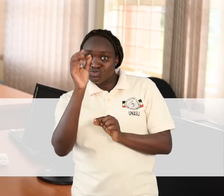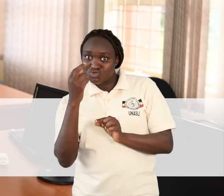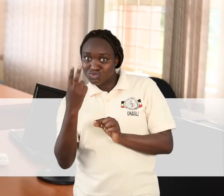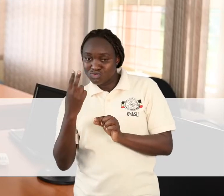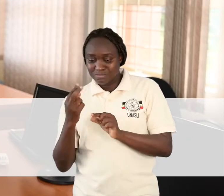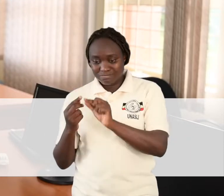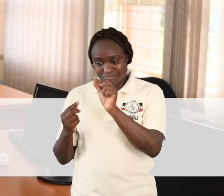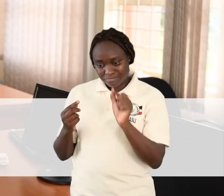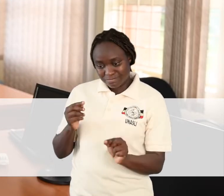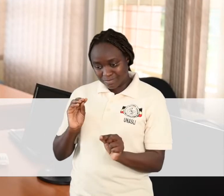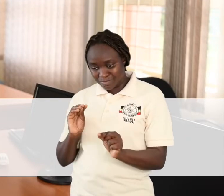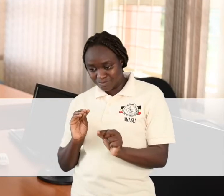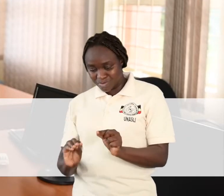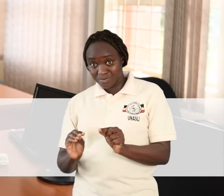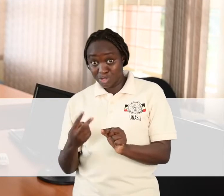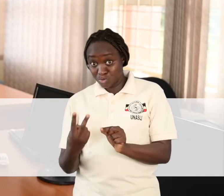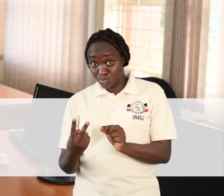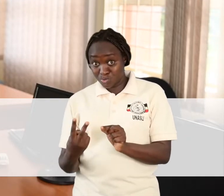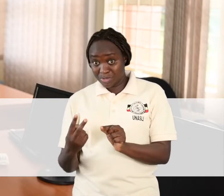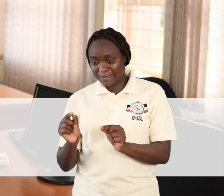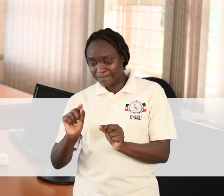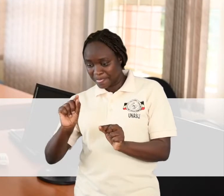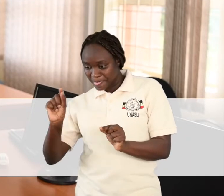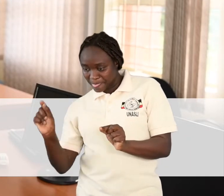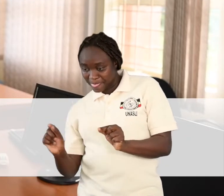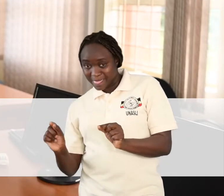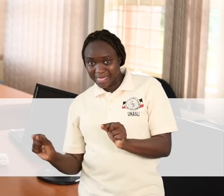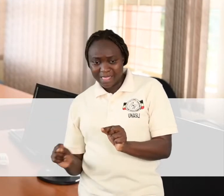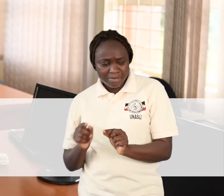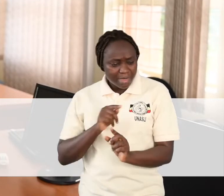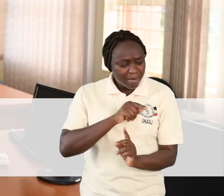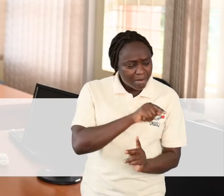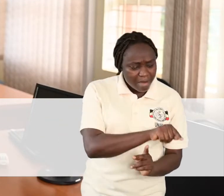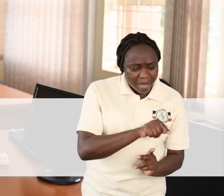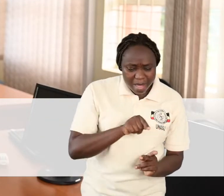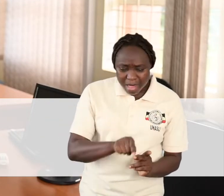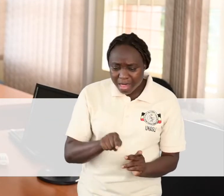2. So far, how many subsets do we have?